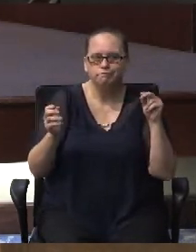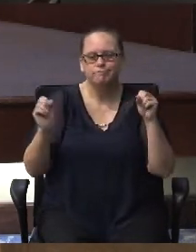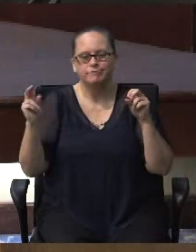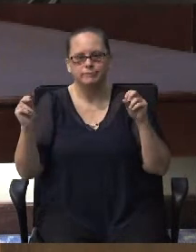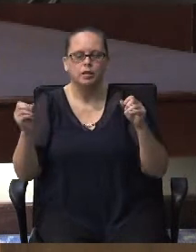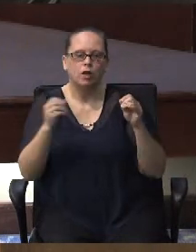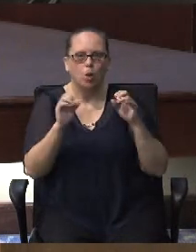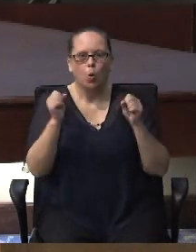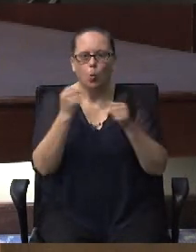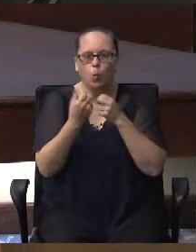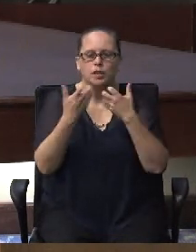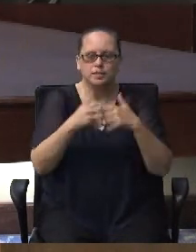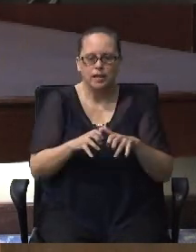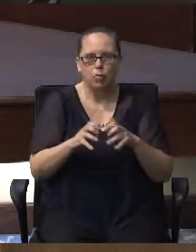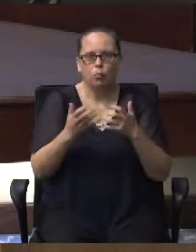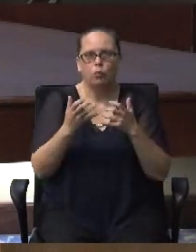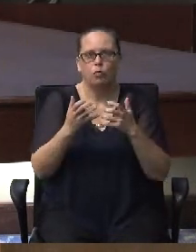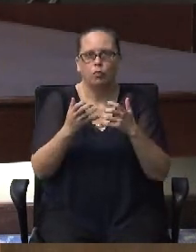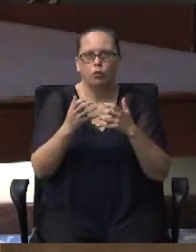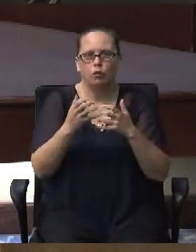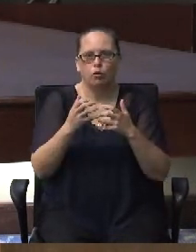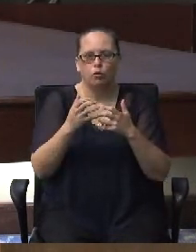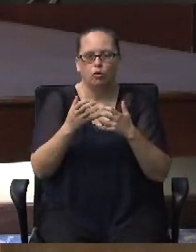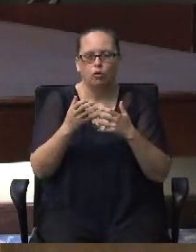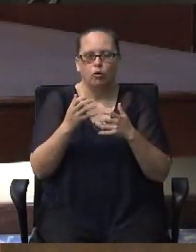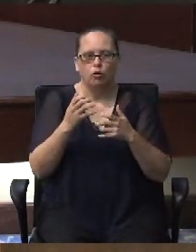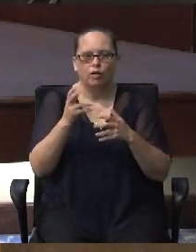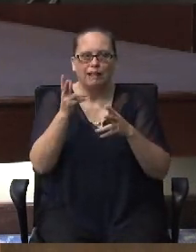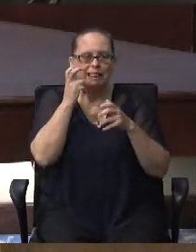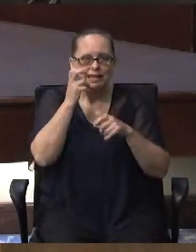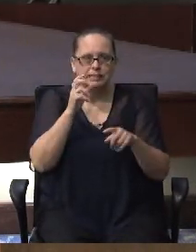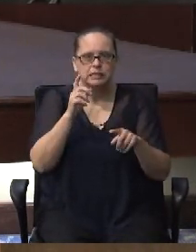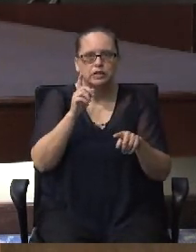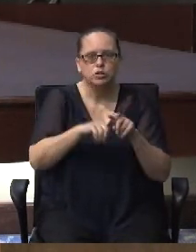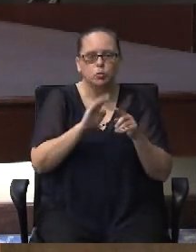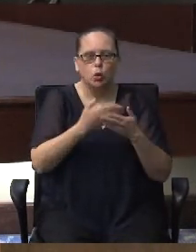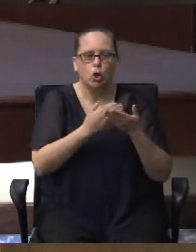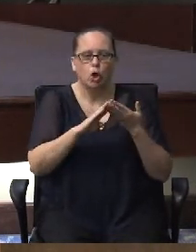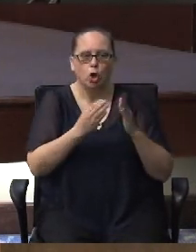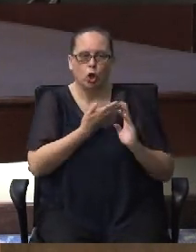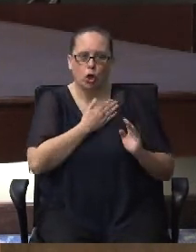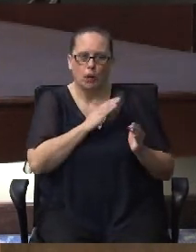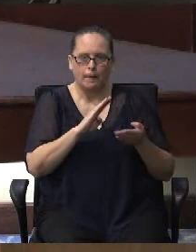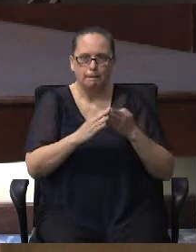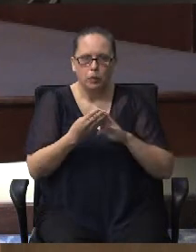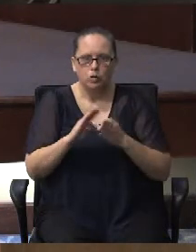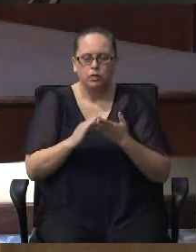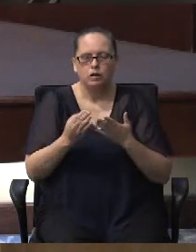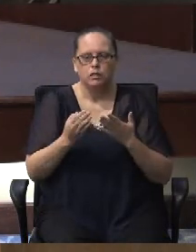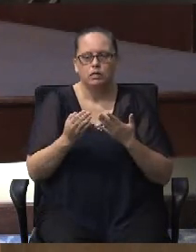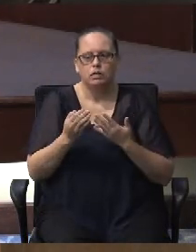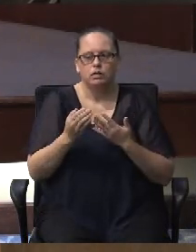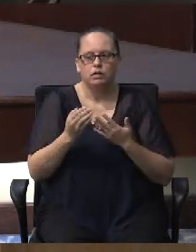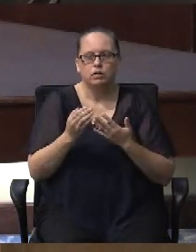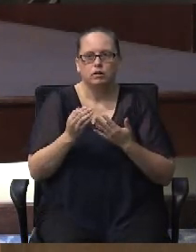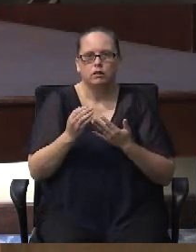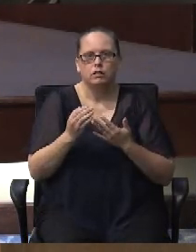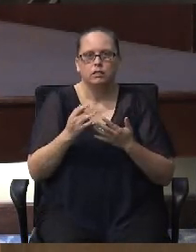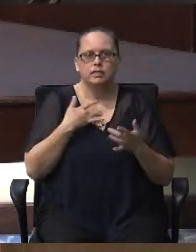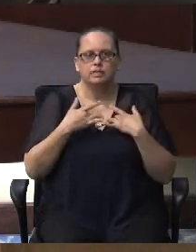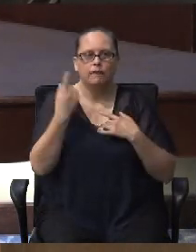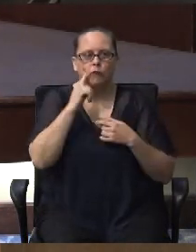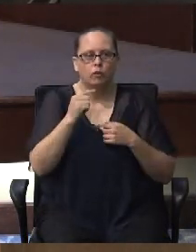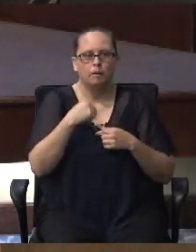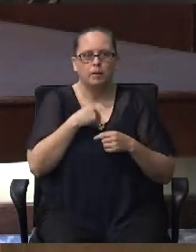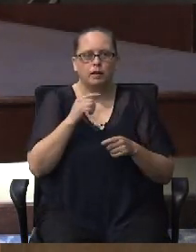this council, listening to our community. And I think that it is exciting for me